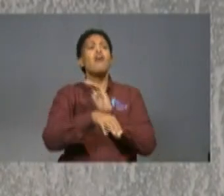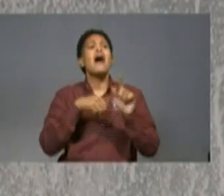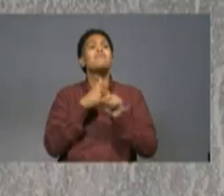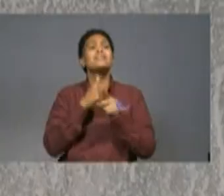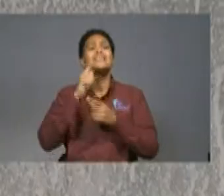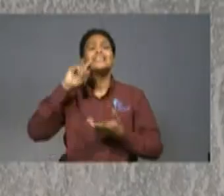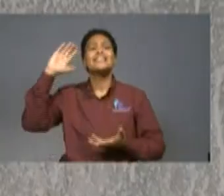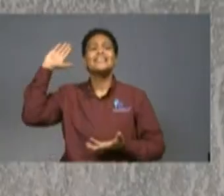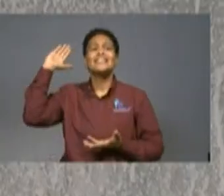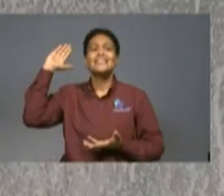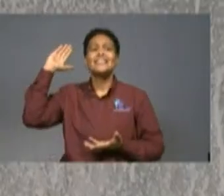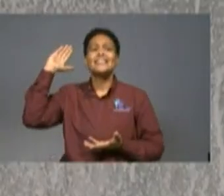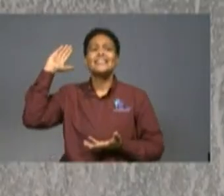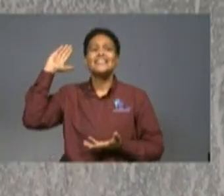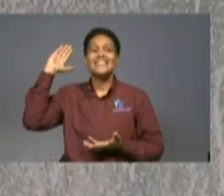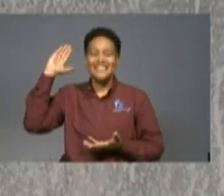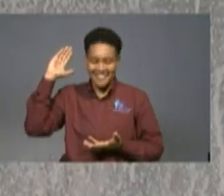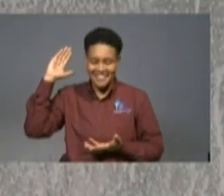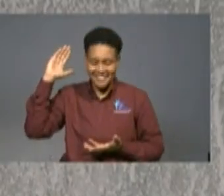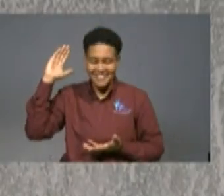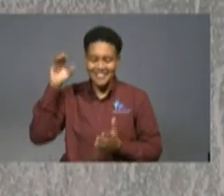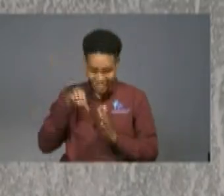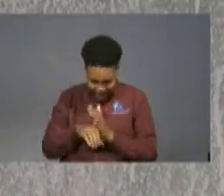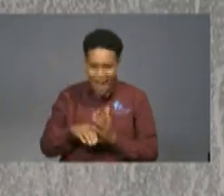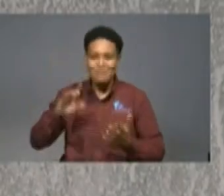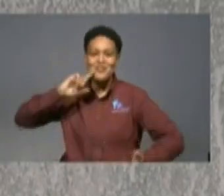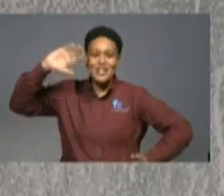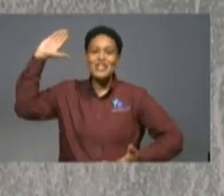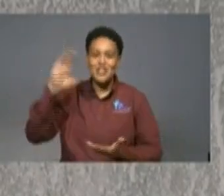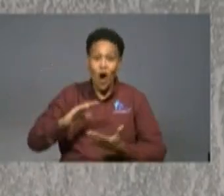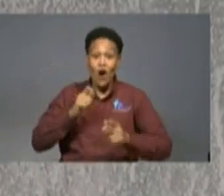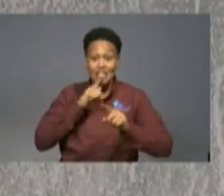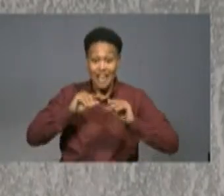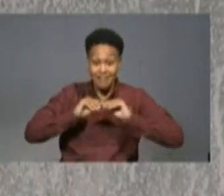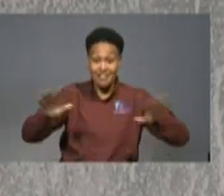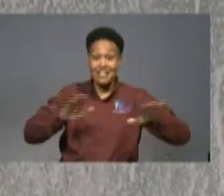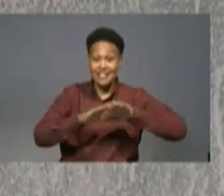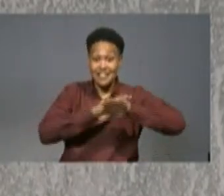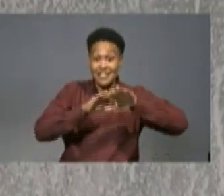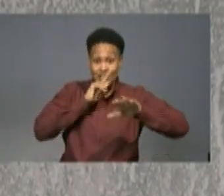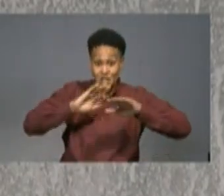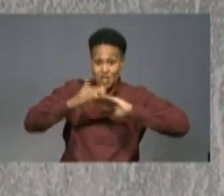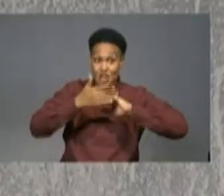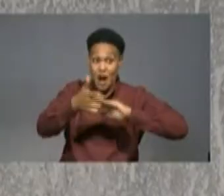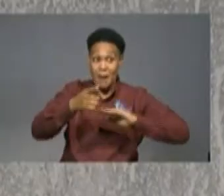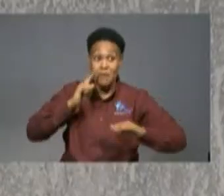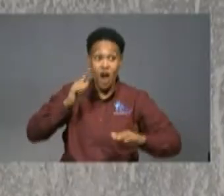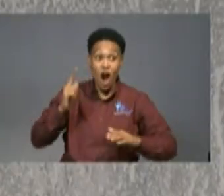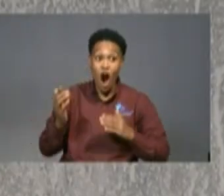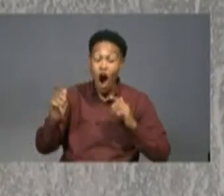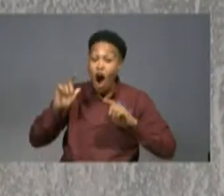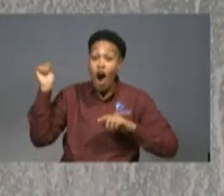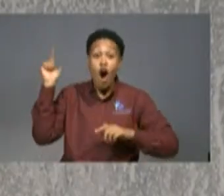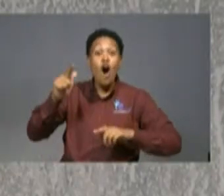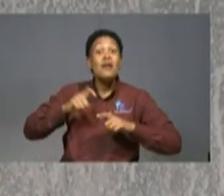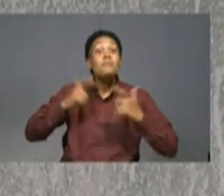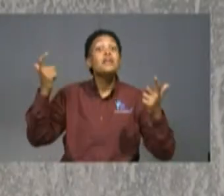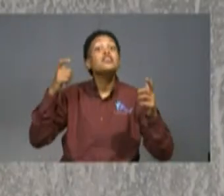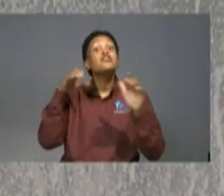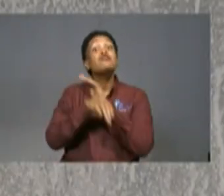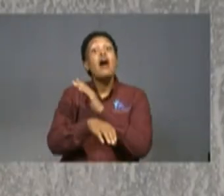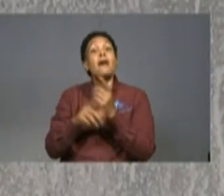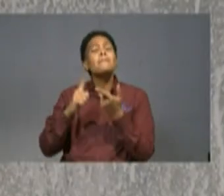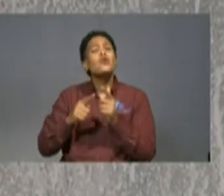down, crimes are down across the board, across the island. All major crimes are down, as well as murders